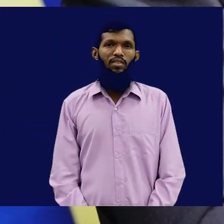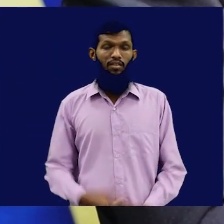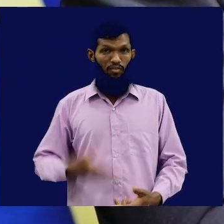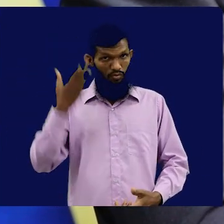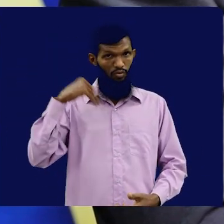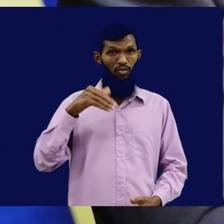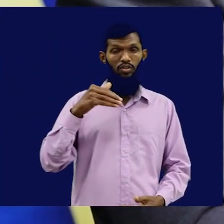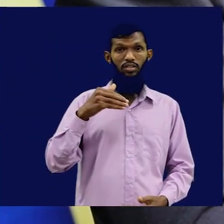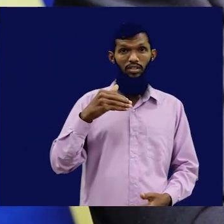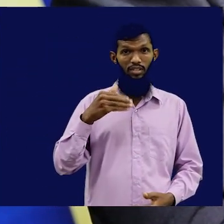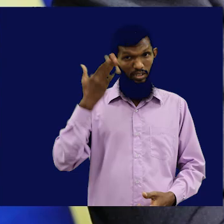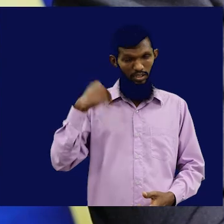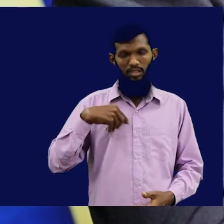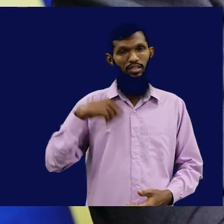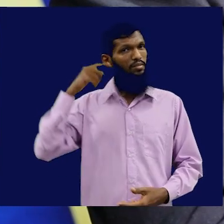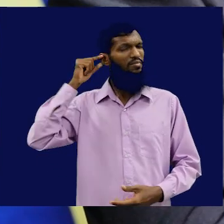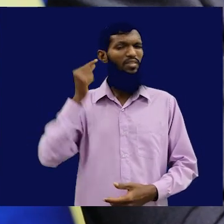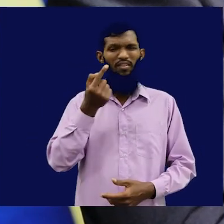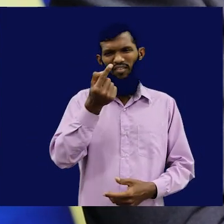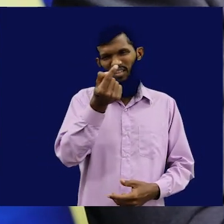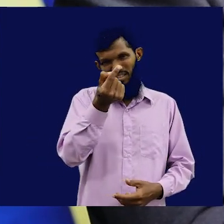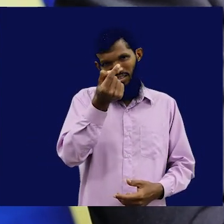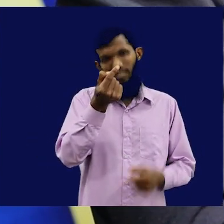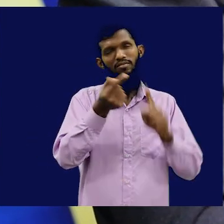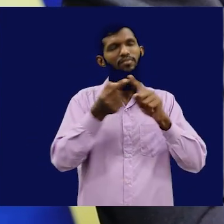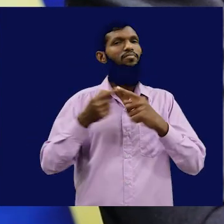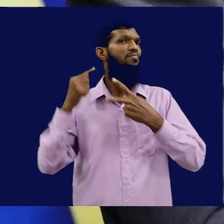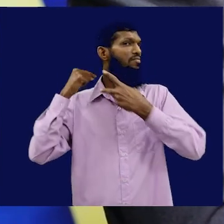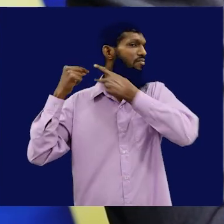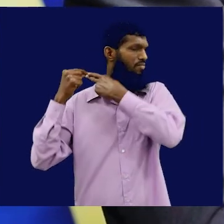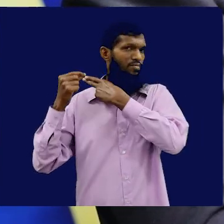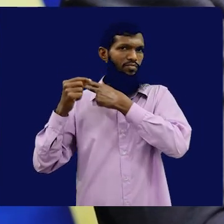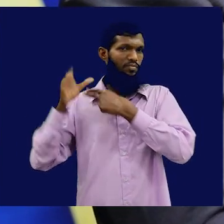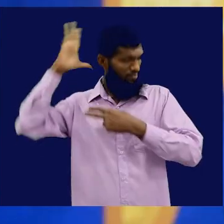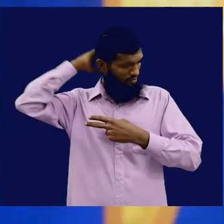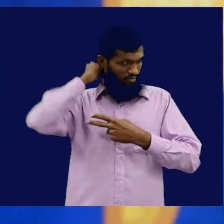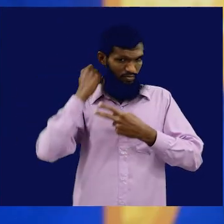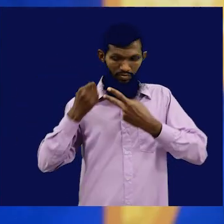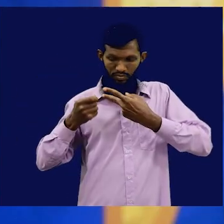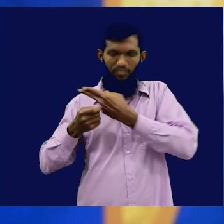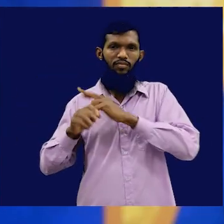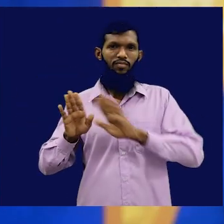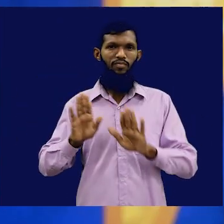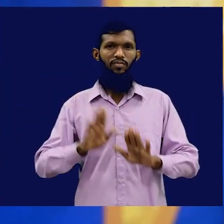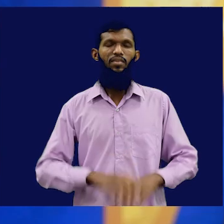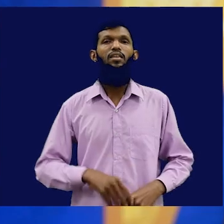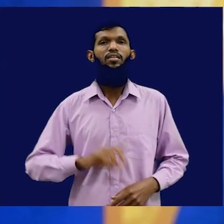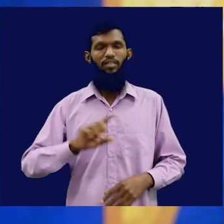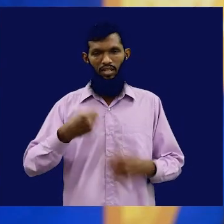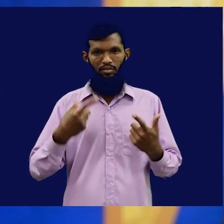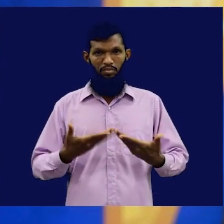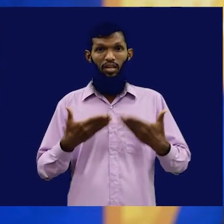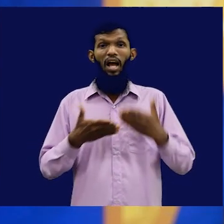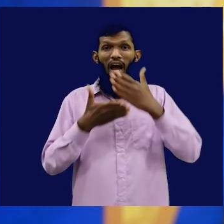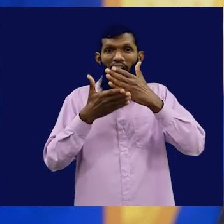is preferred. Women will cut like an inch of their hair. After shaving or trimming of the hair, you